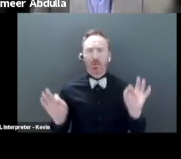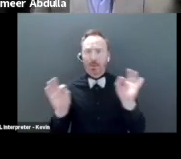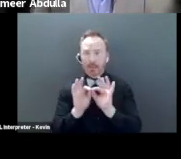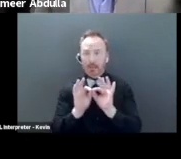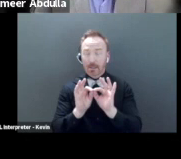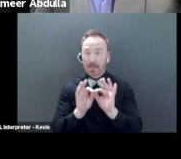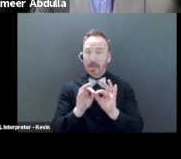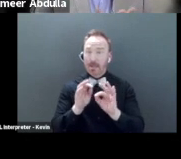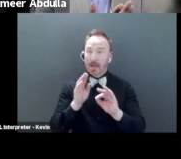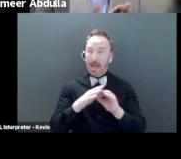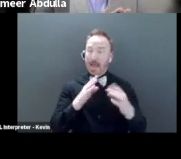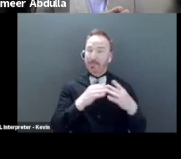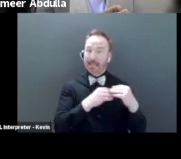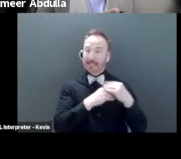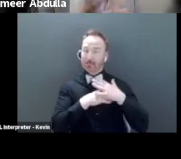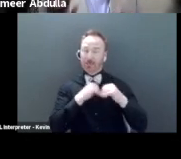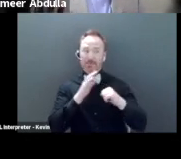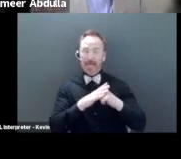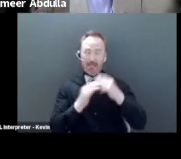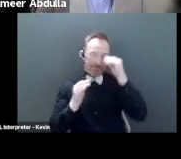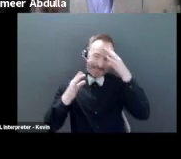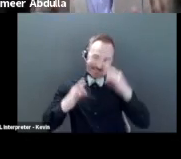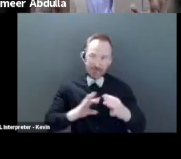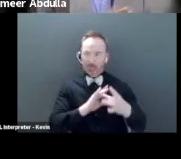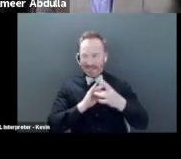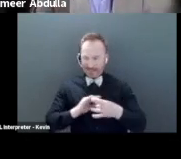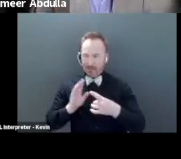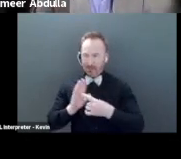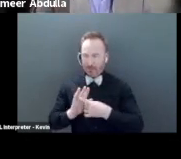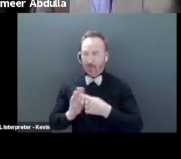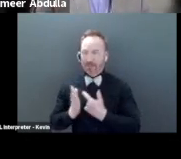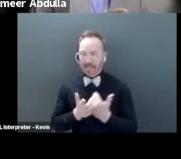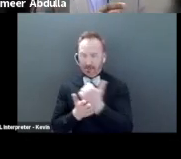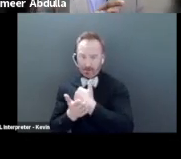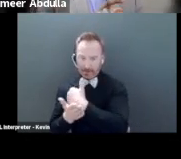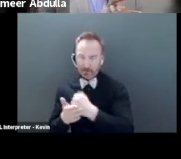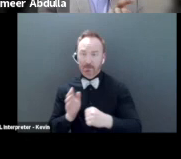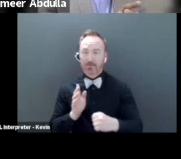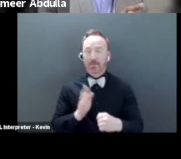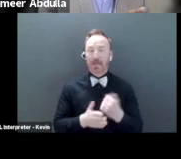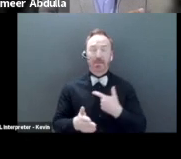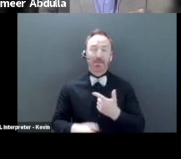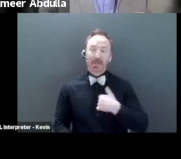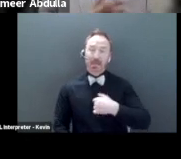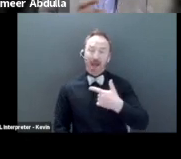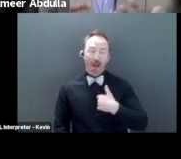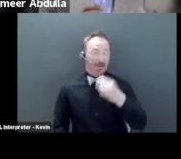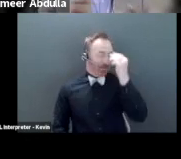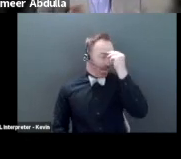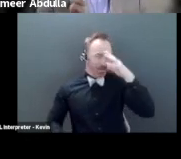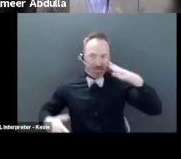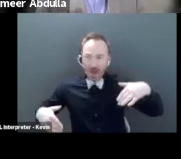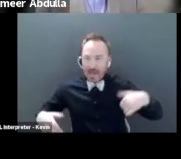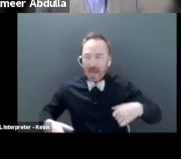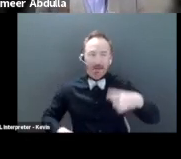on the compensation decision, but there's some elements that you might not have thought about that I put on the slide. Again, will your decision